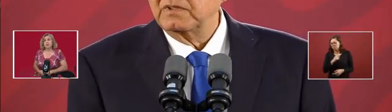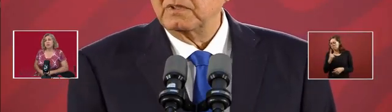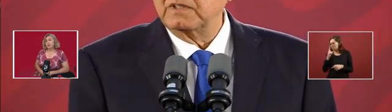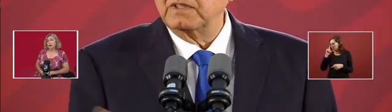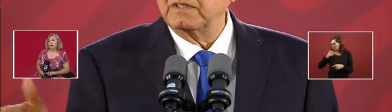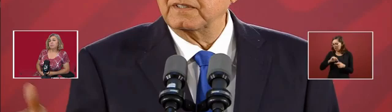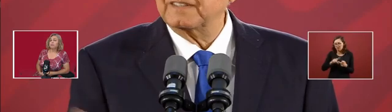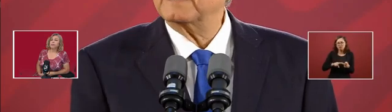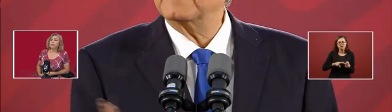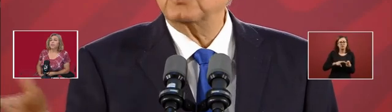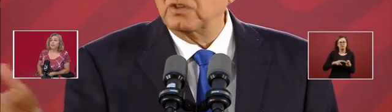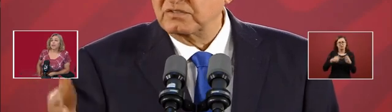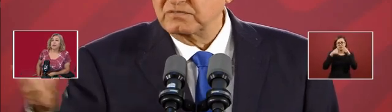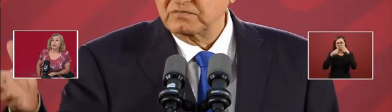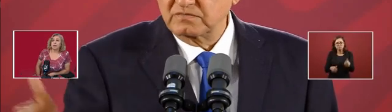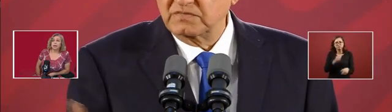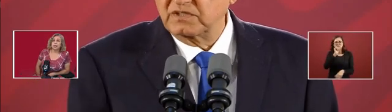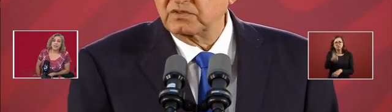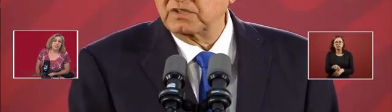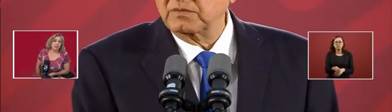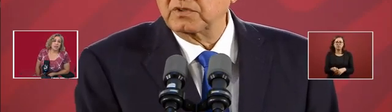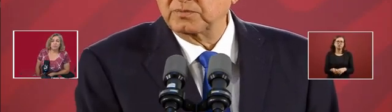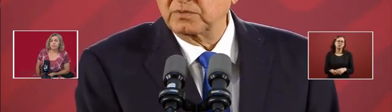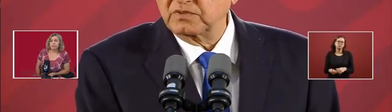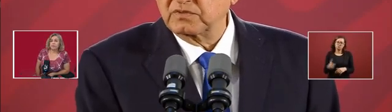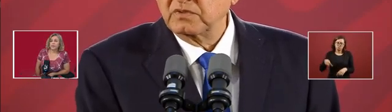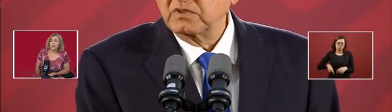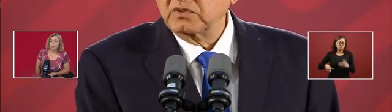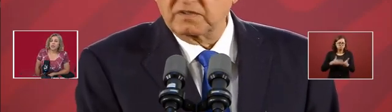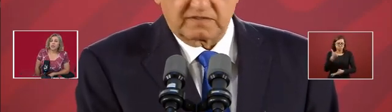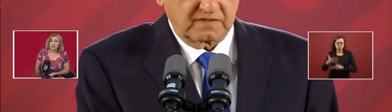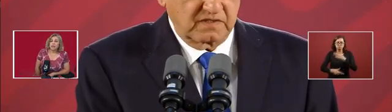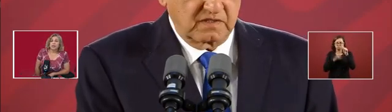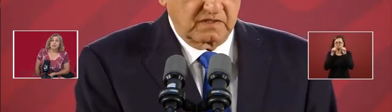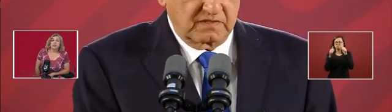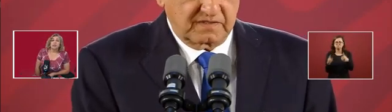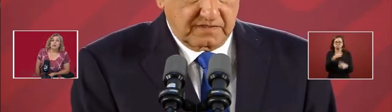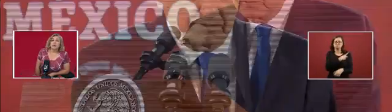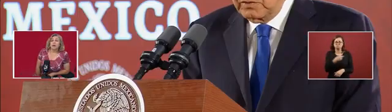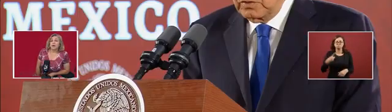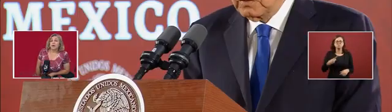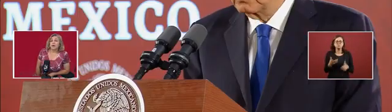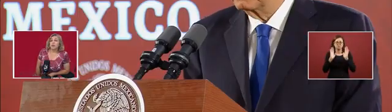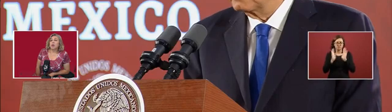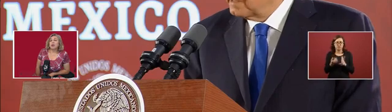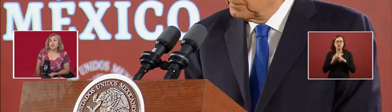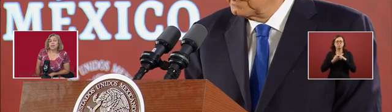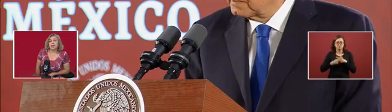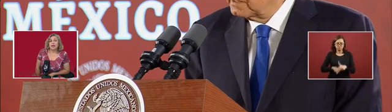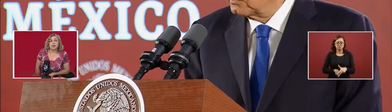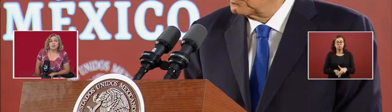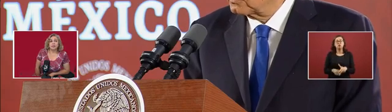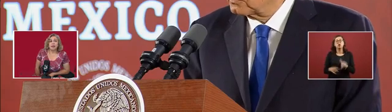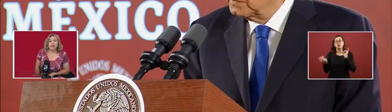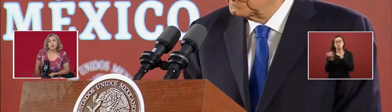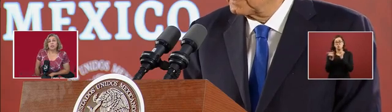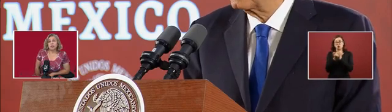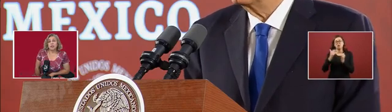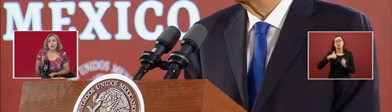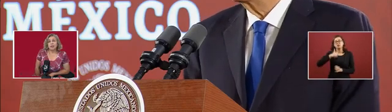tentación de sacar And ahí del sobre, ¿no? and so, they won't take some money out of the envelope and they take a